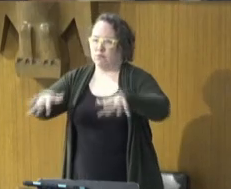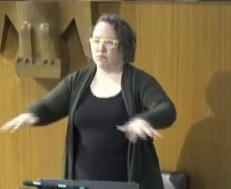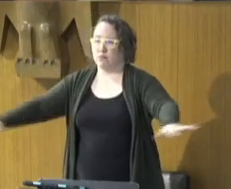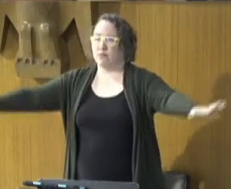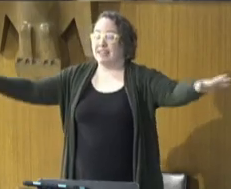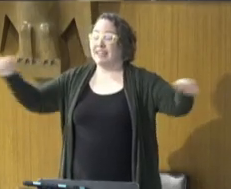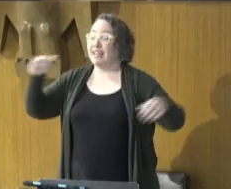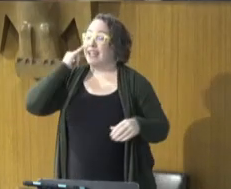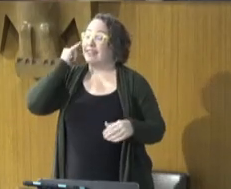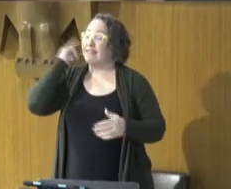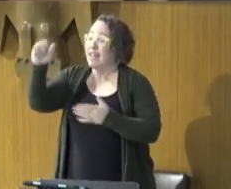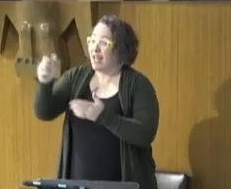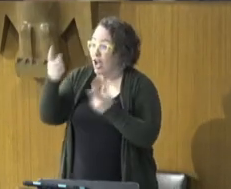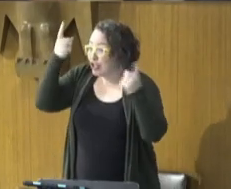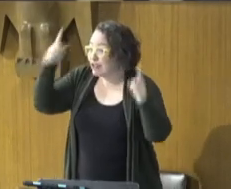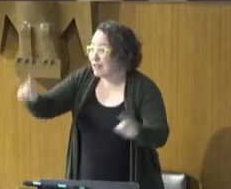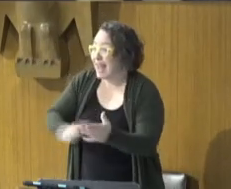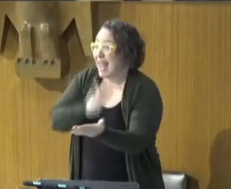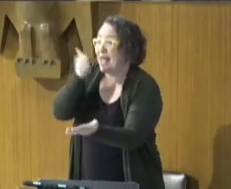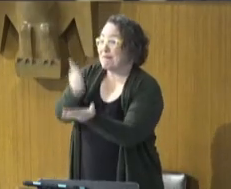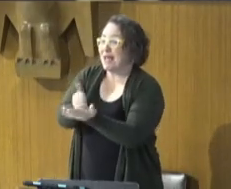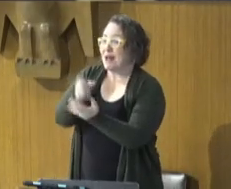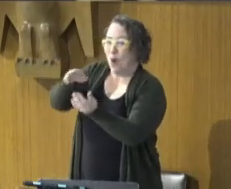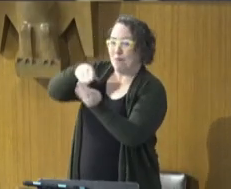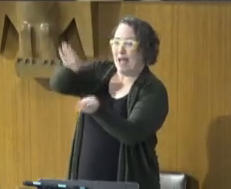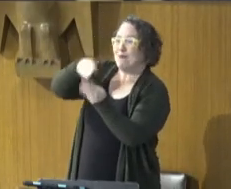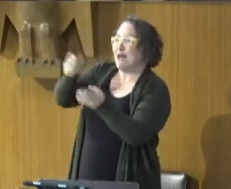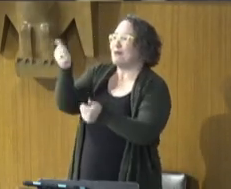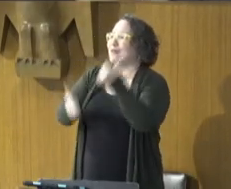let me hear either an amen or a bow wow.